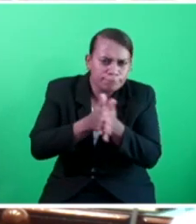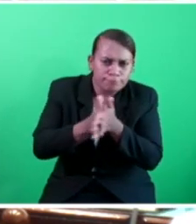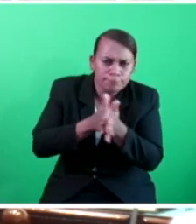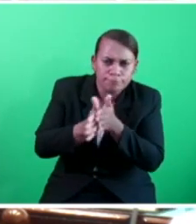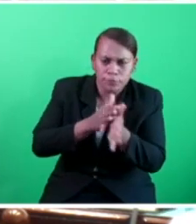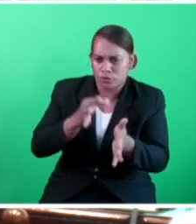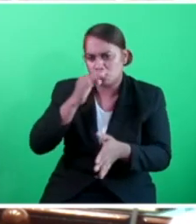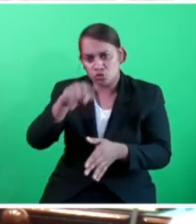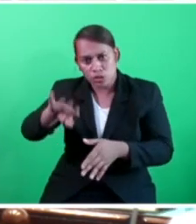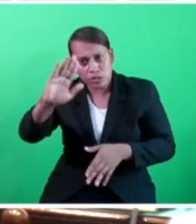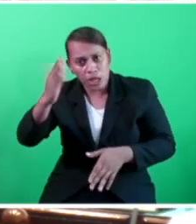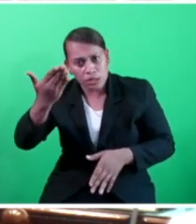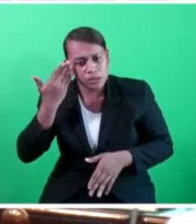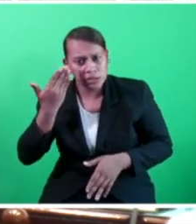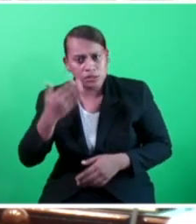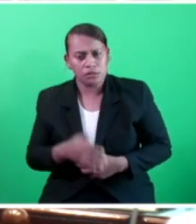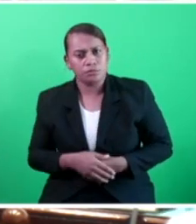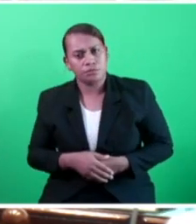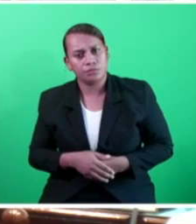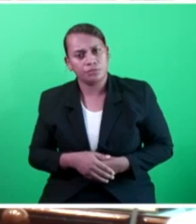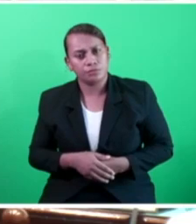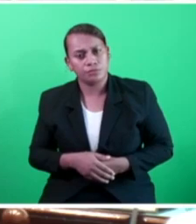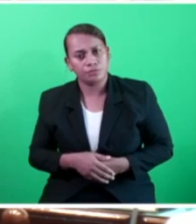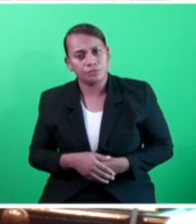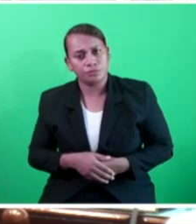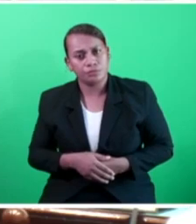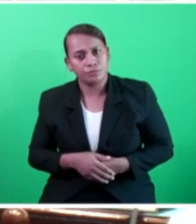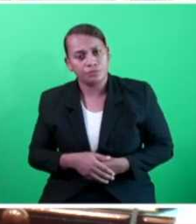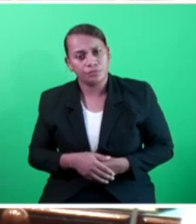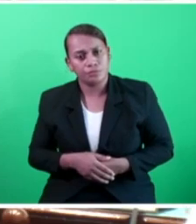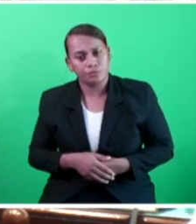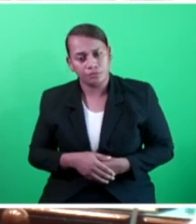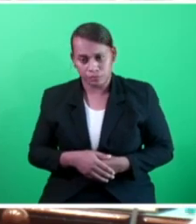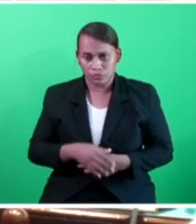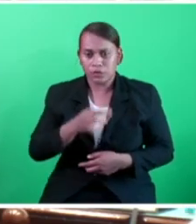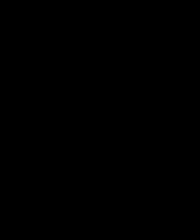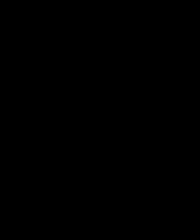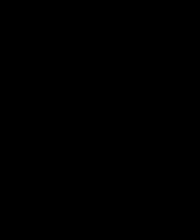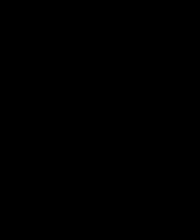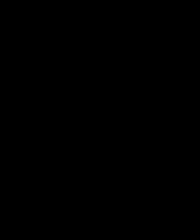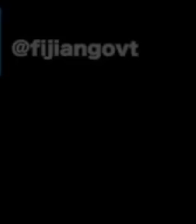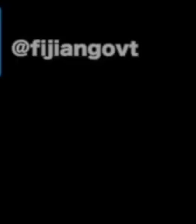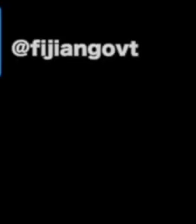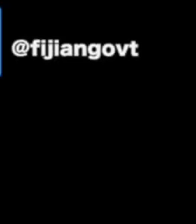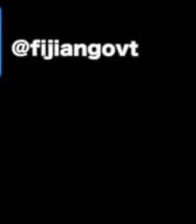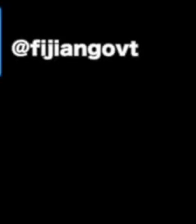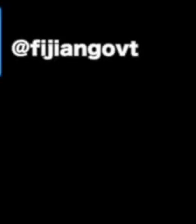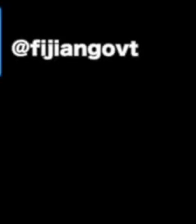the formal channel of cabinet approval. Thank you.